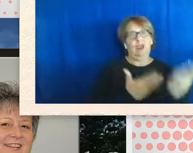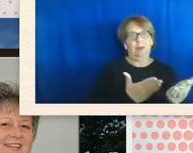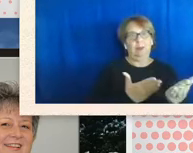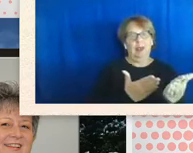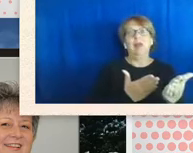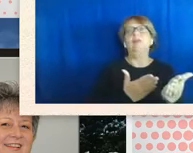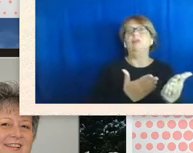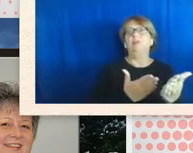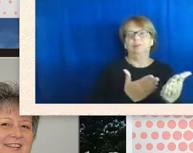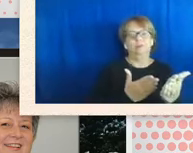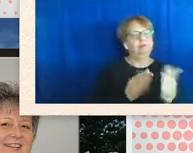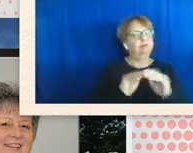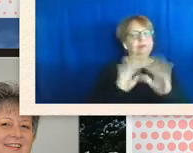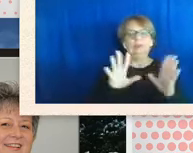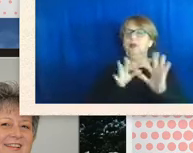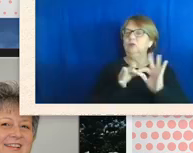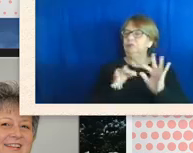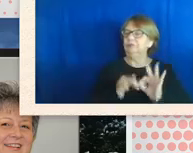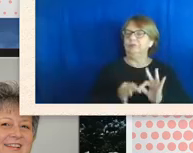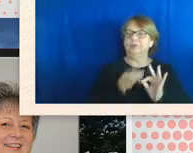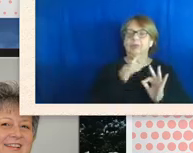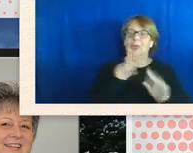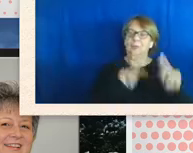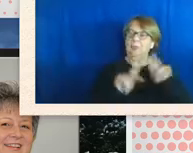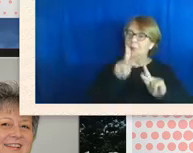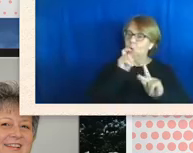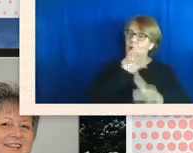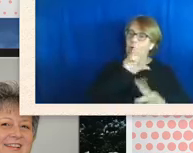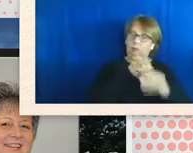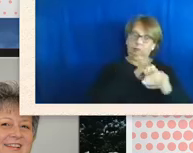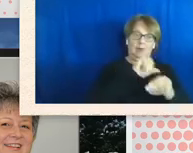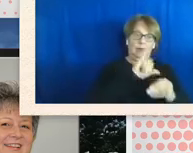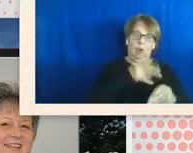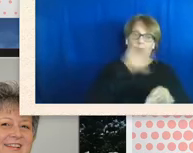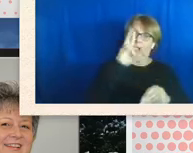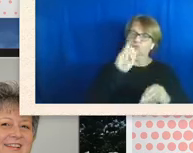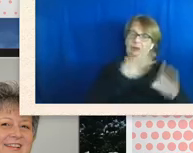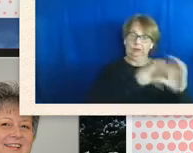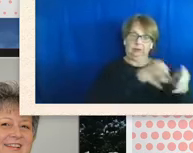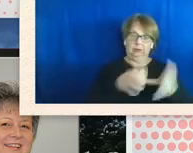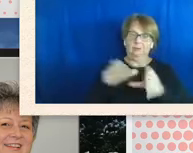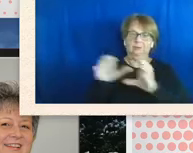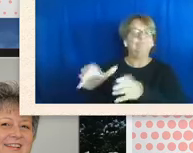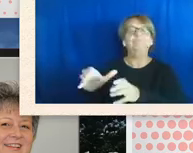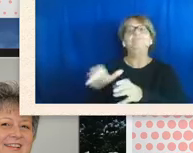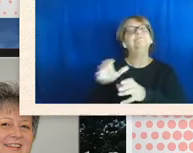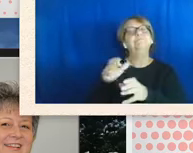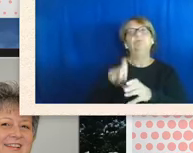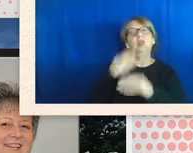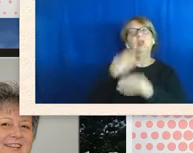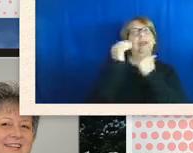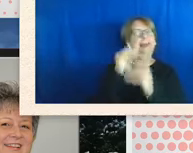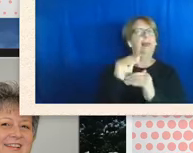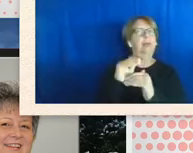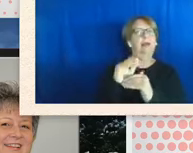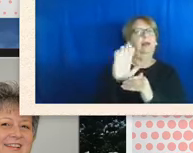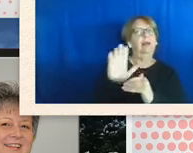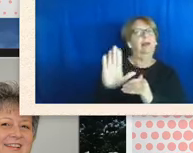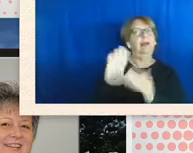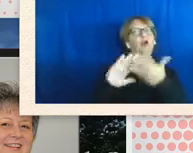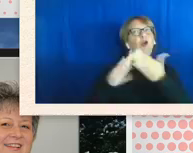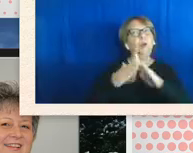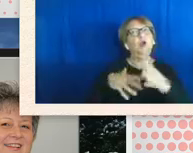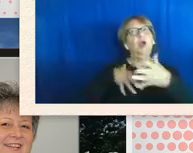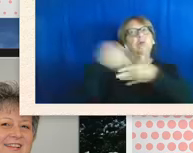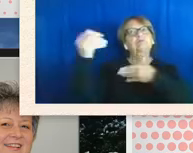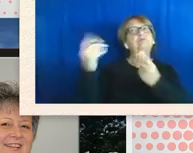those people that fall into high-risk categories really need to limit their community activities.